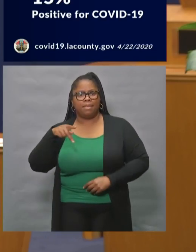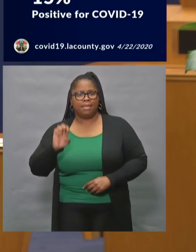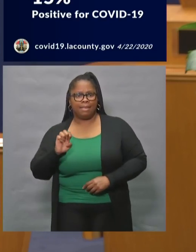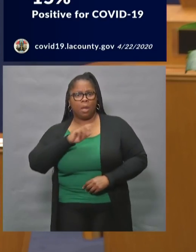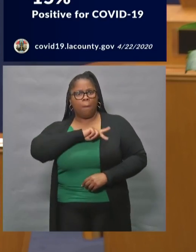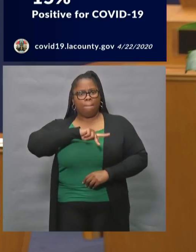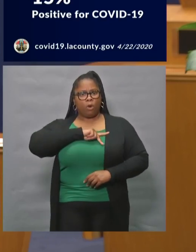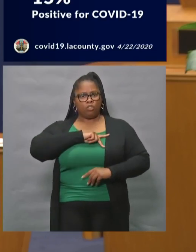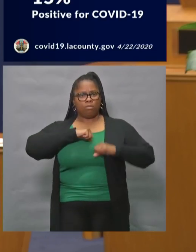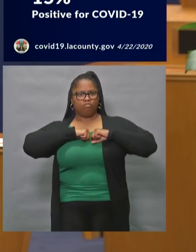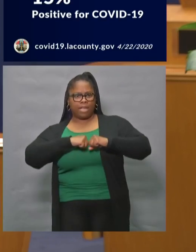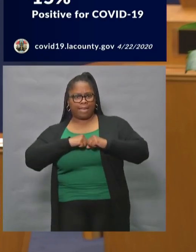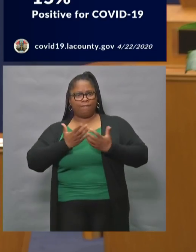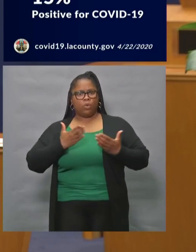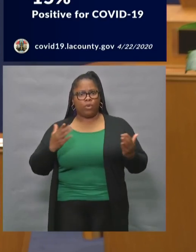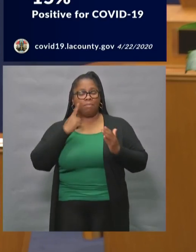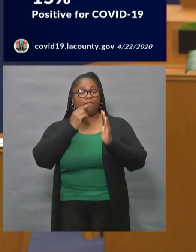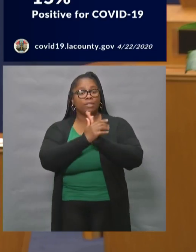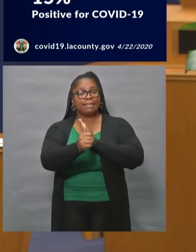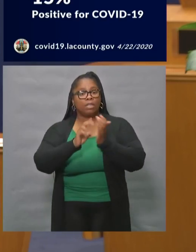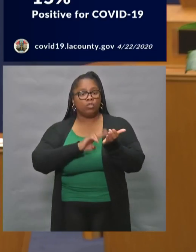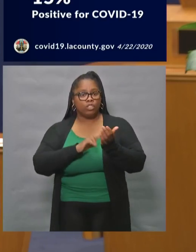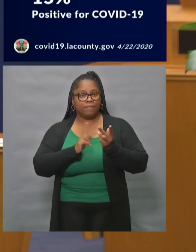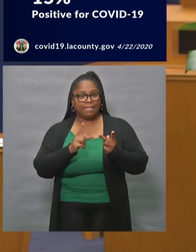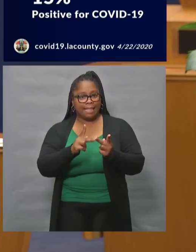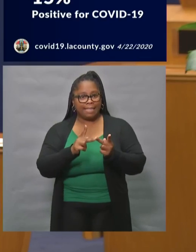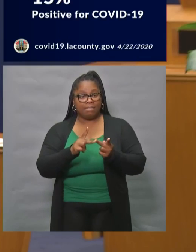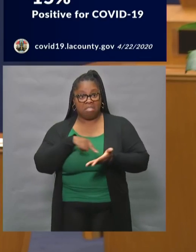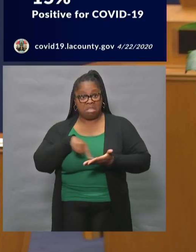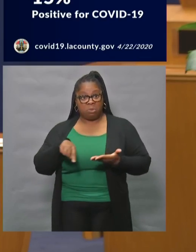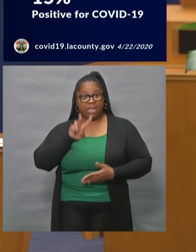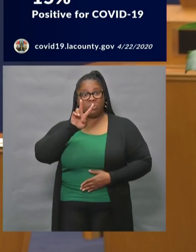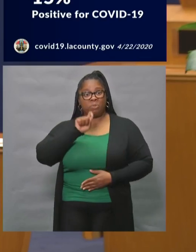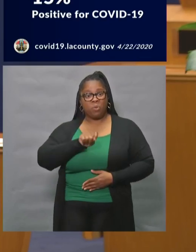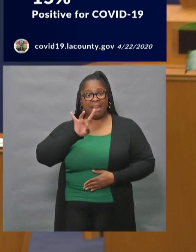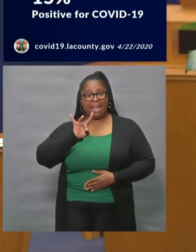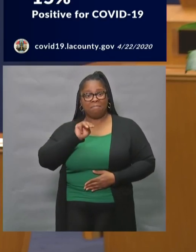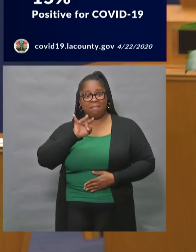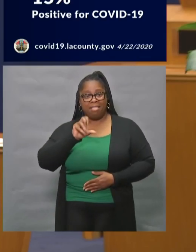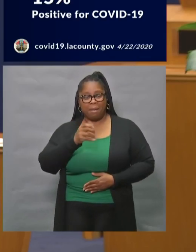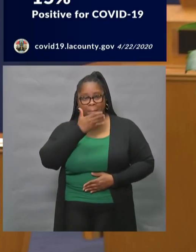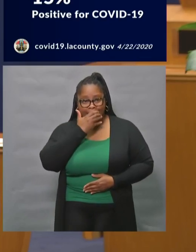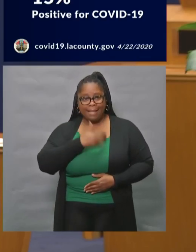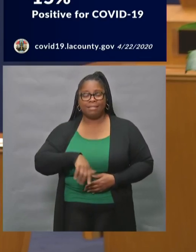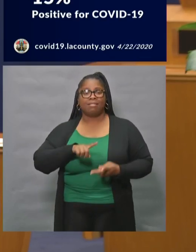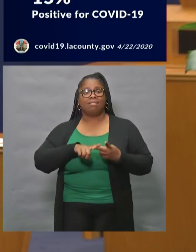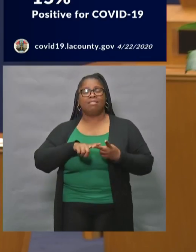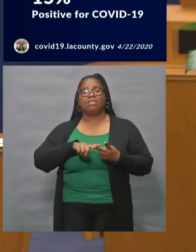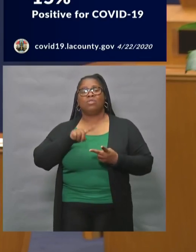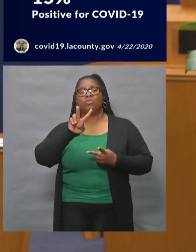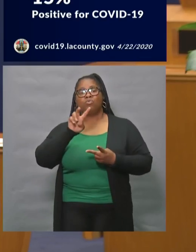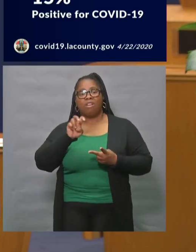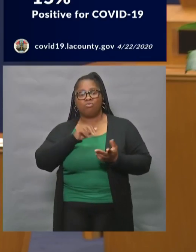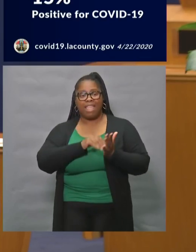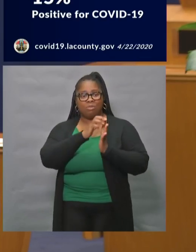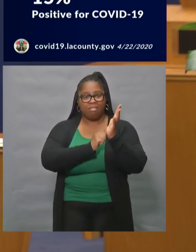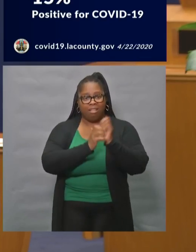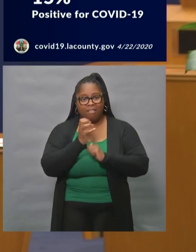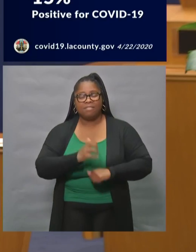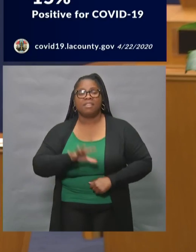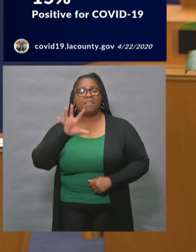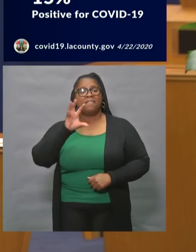the course of this week, 2.8 million masks, 8,000 gowns, 200,000 gloves, 50,000